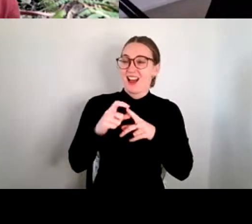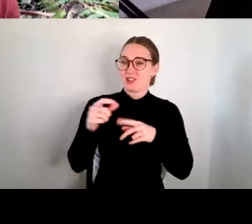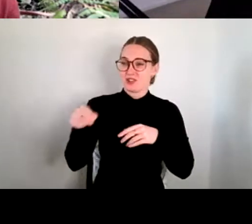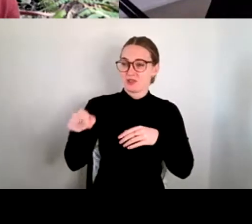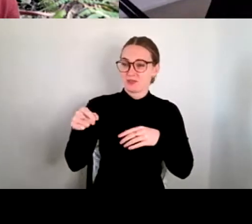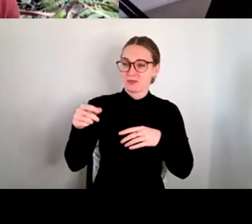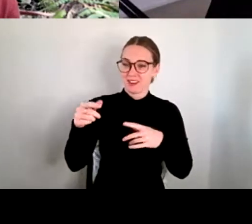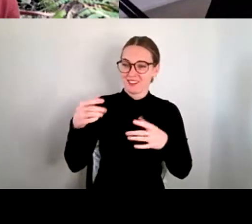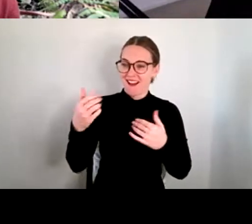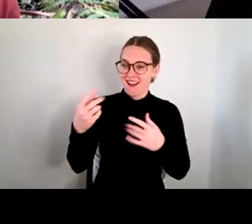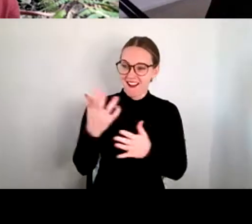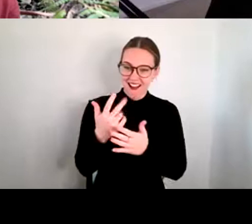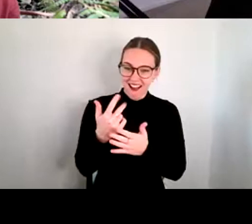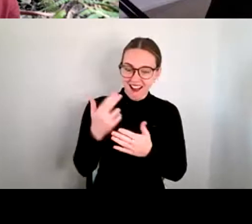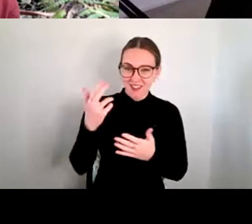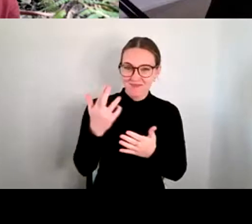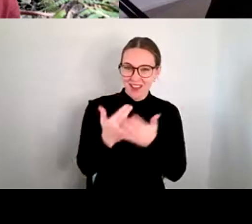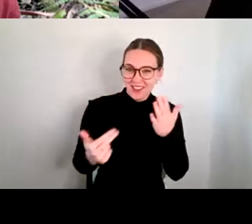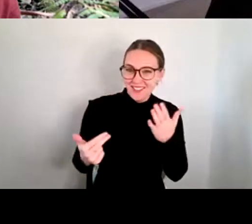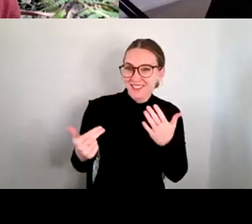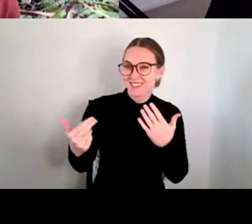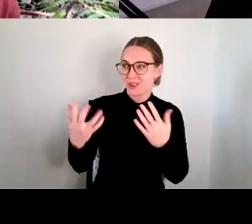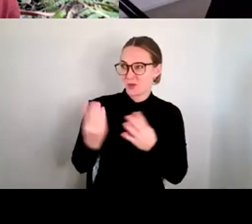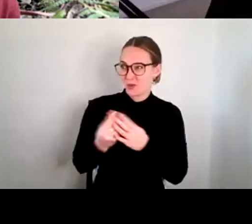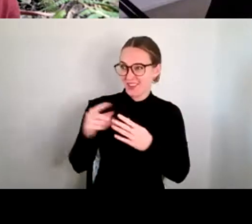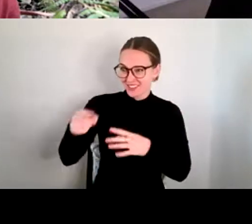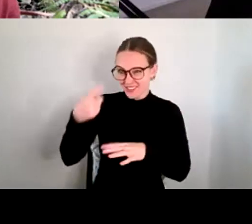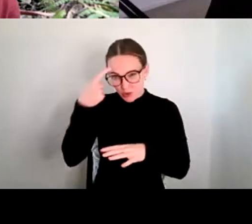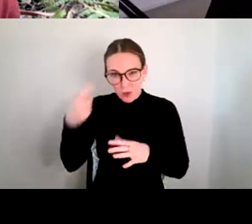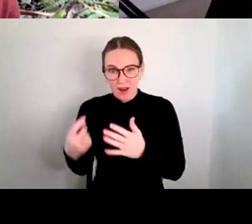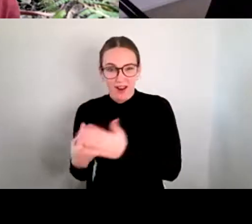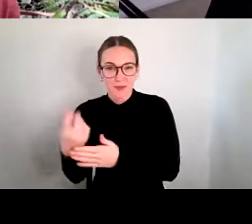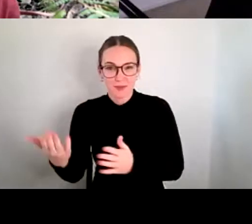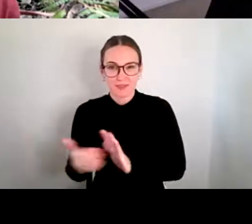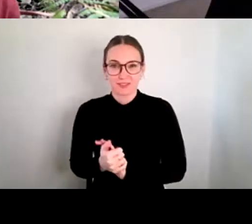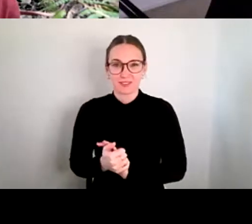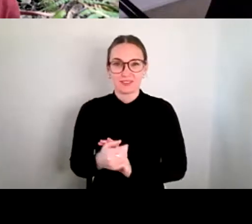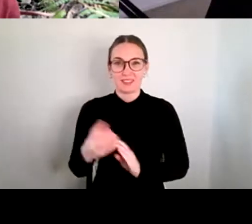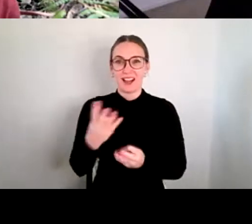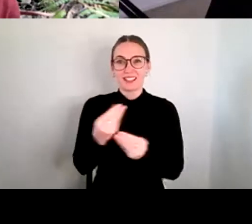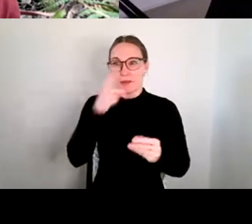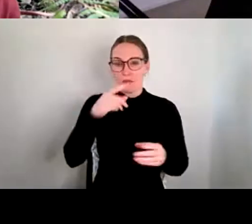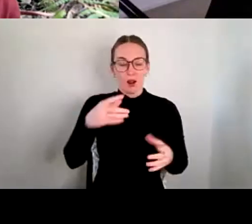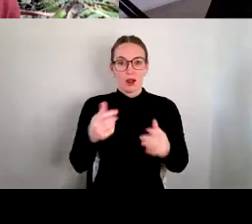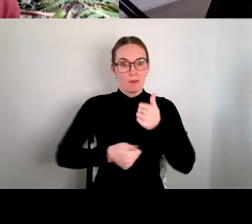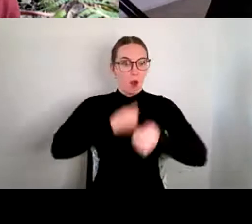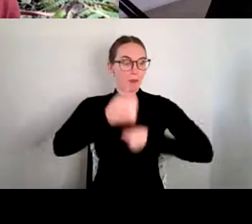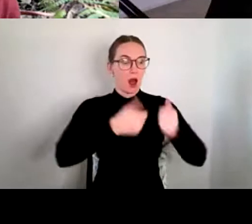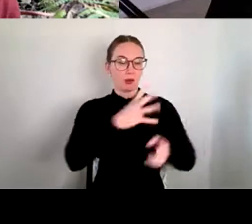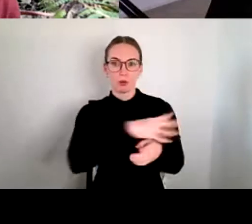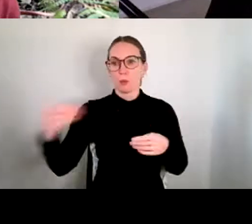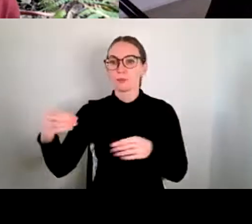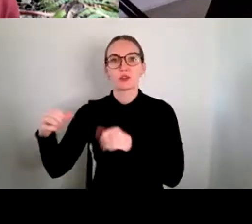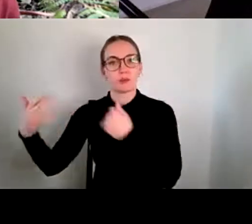And some people become very popular and get owned by the mainstream, and that's highly problematic as well, because we need